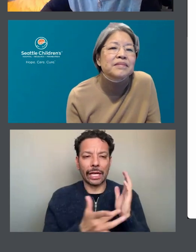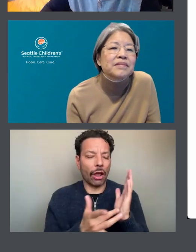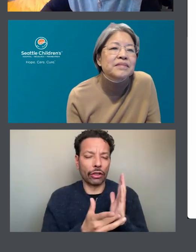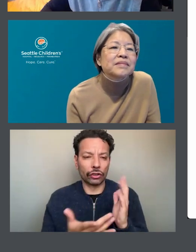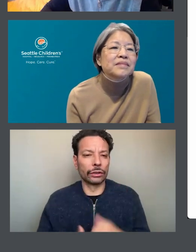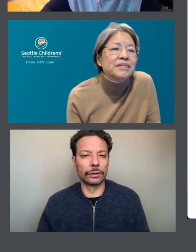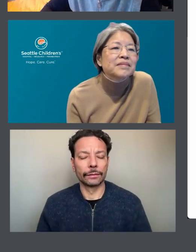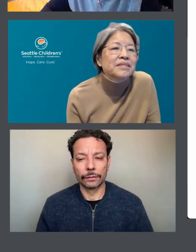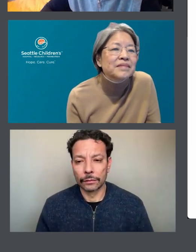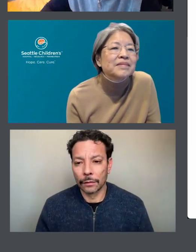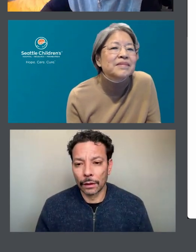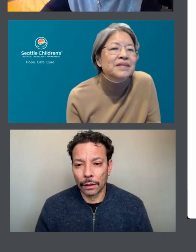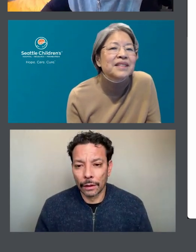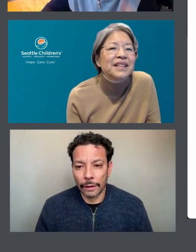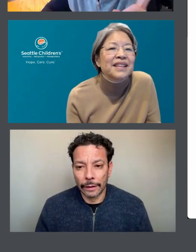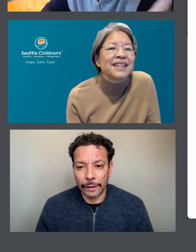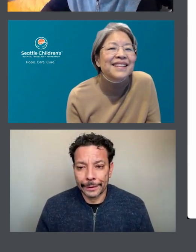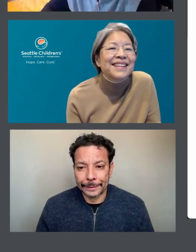technology.